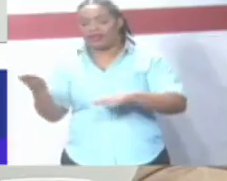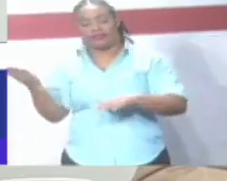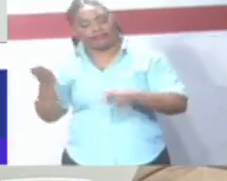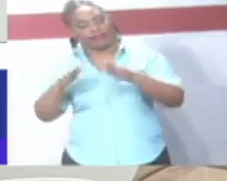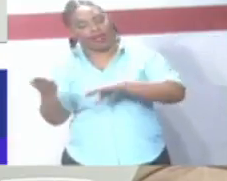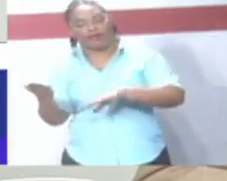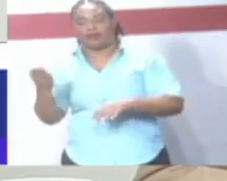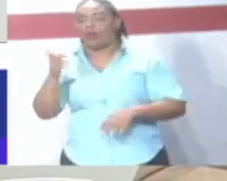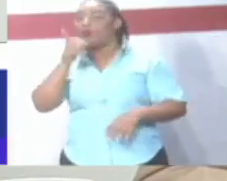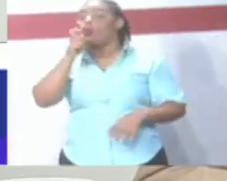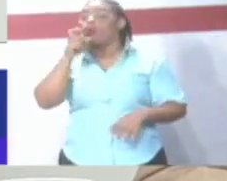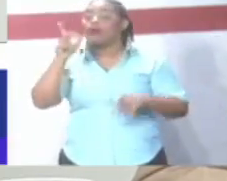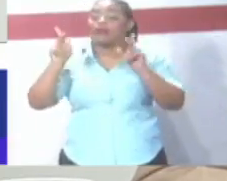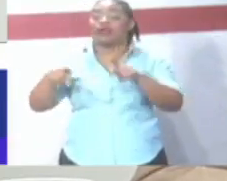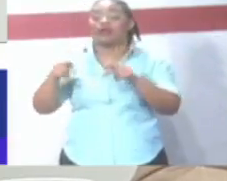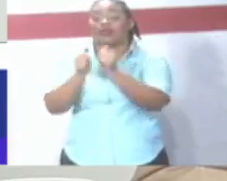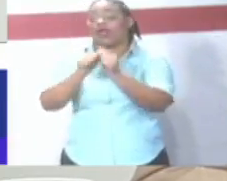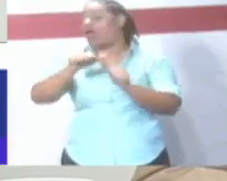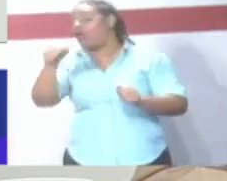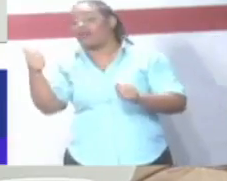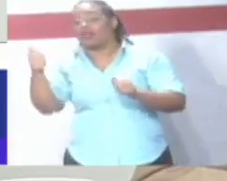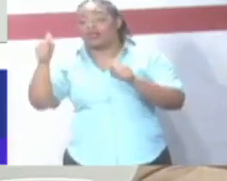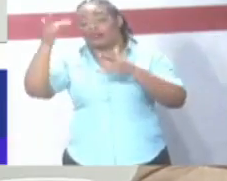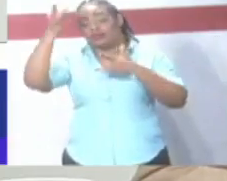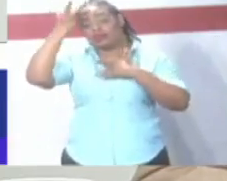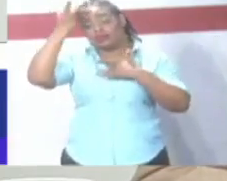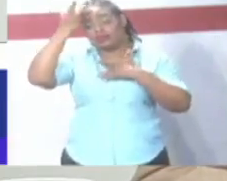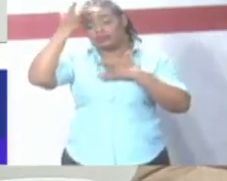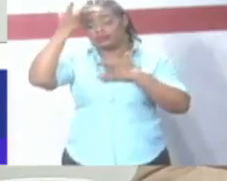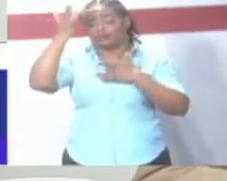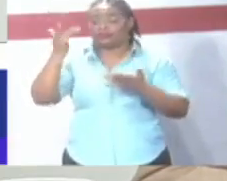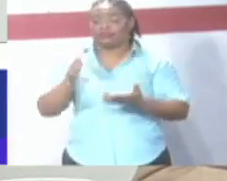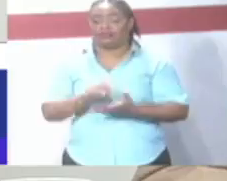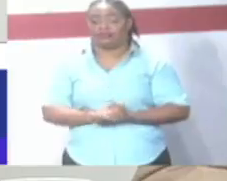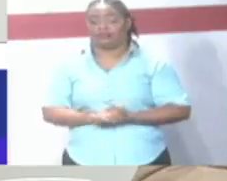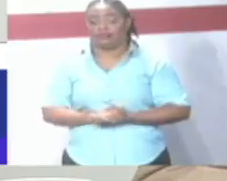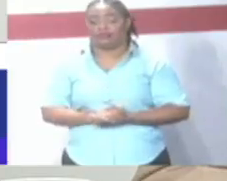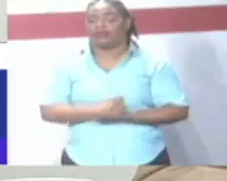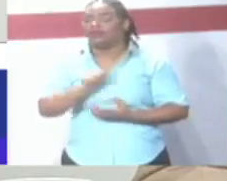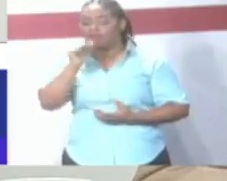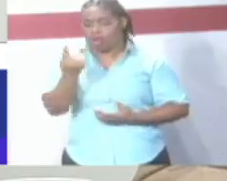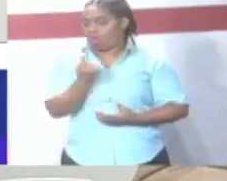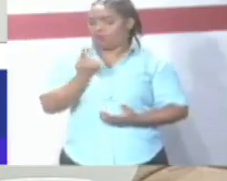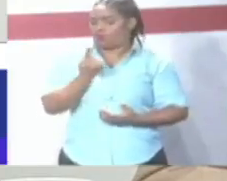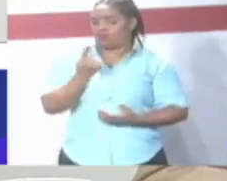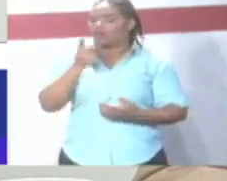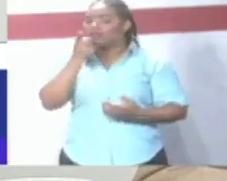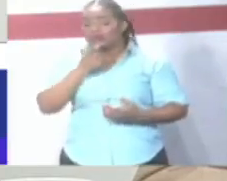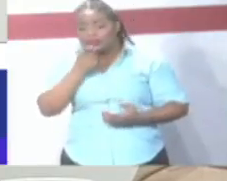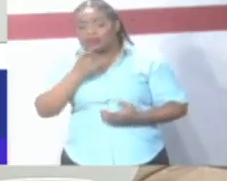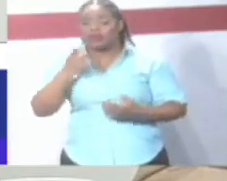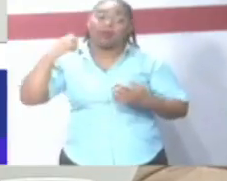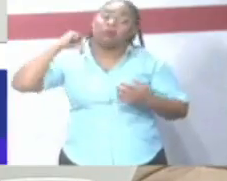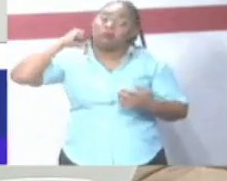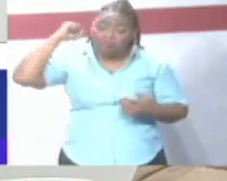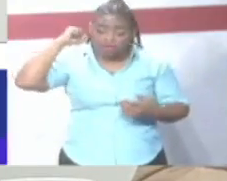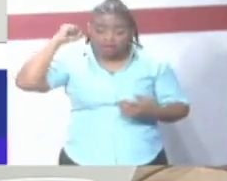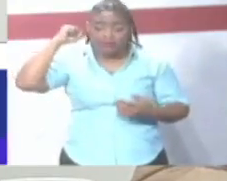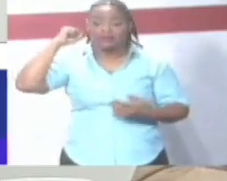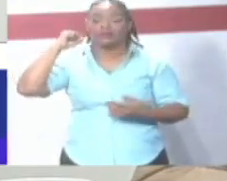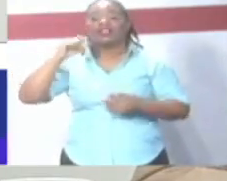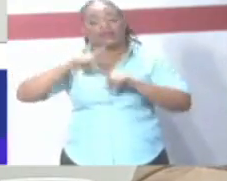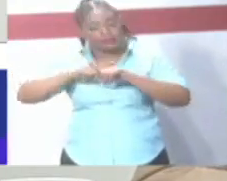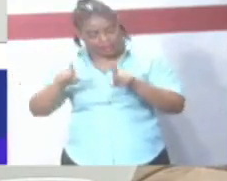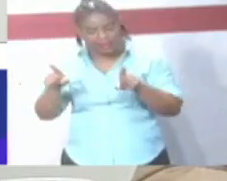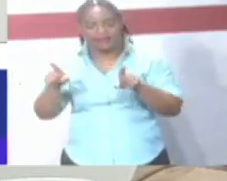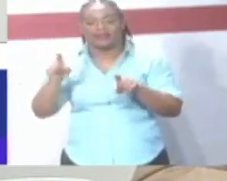fact comorbidities linked to not only diabetes and hypertension as an NCD, but